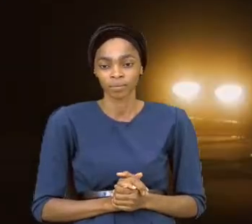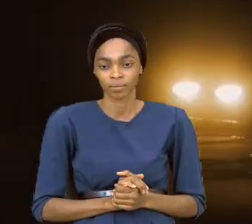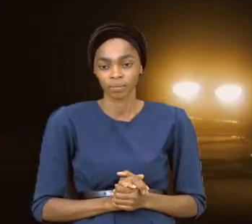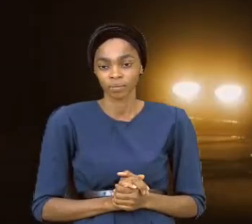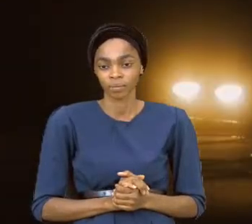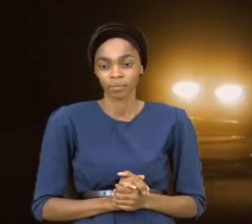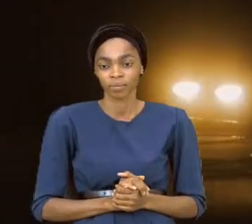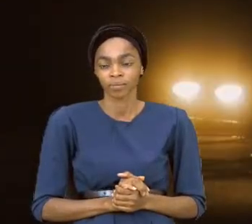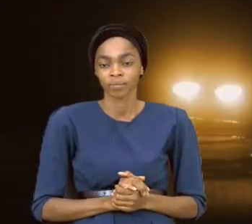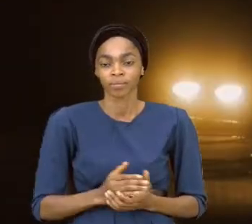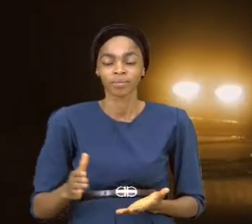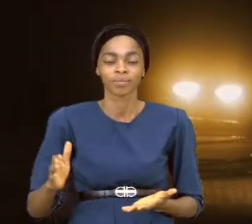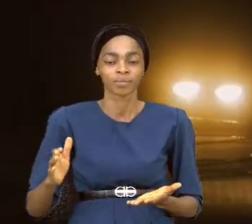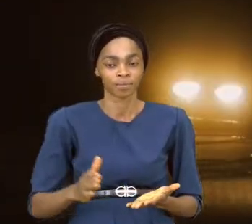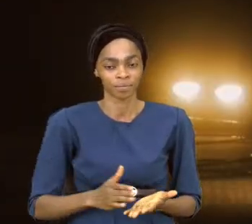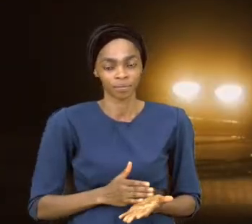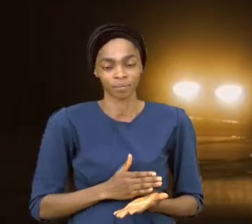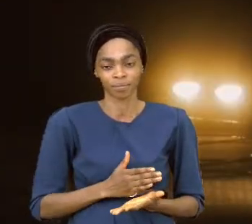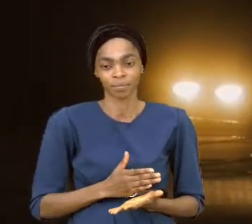We sing.